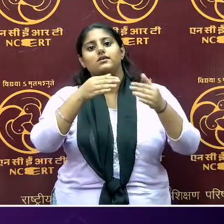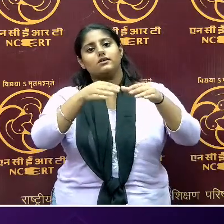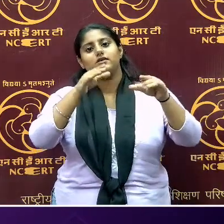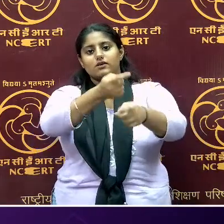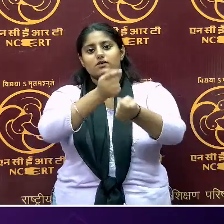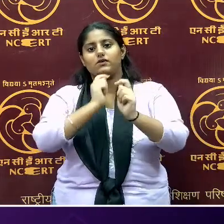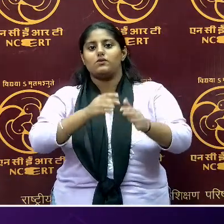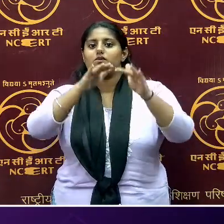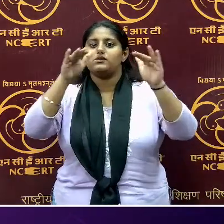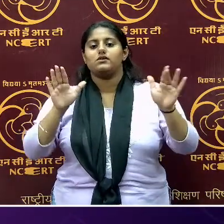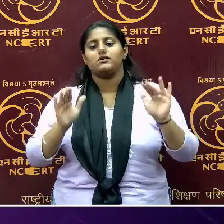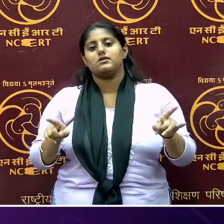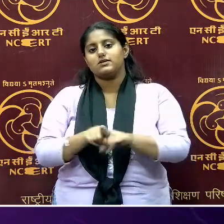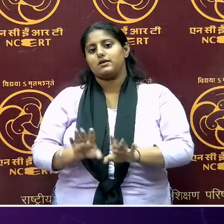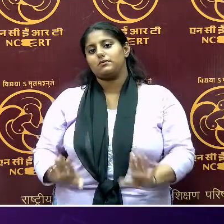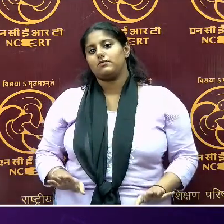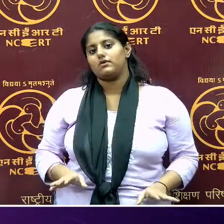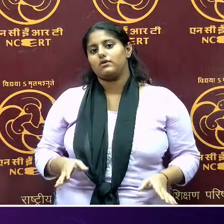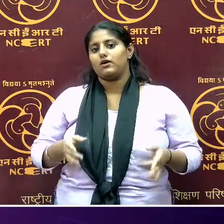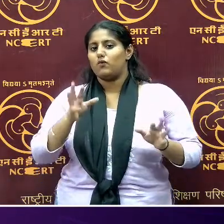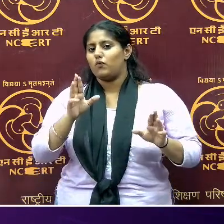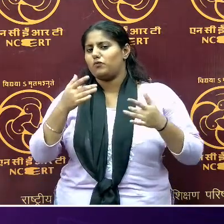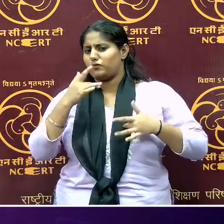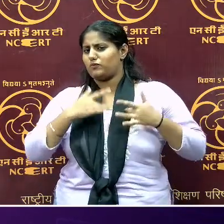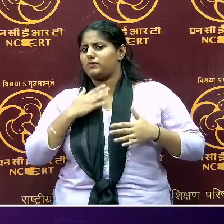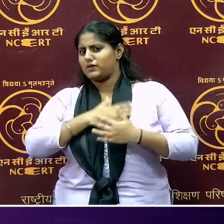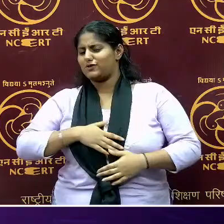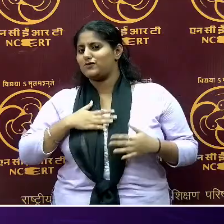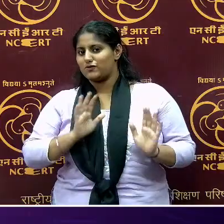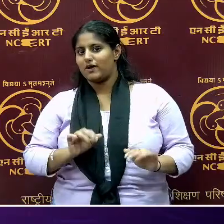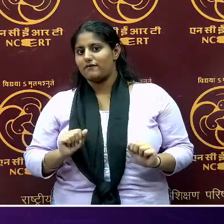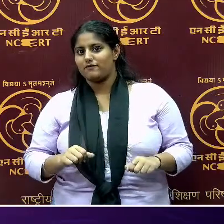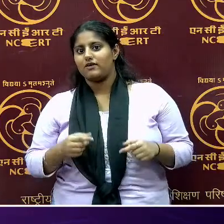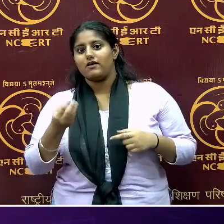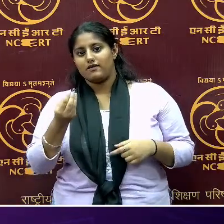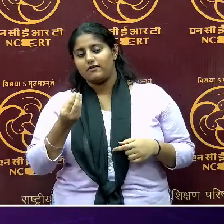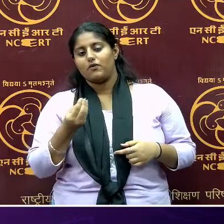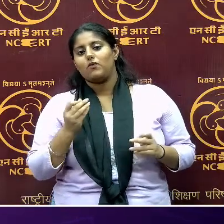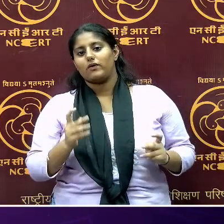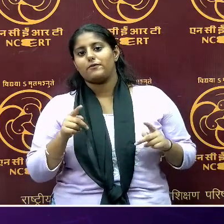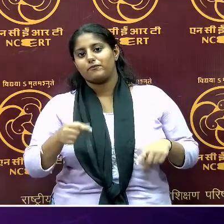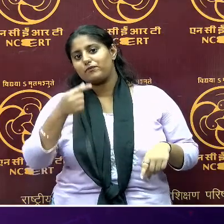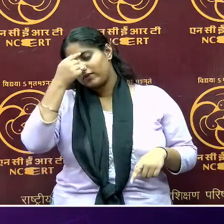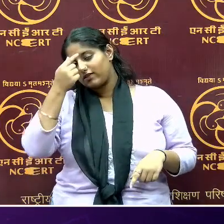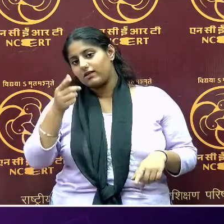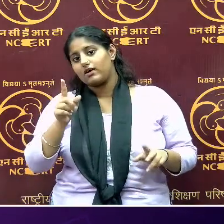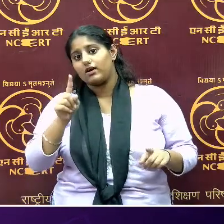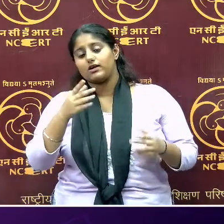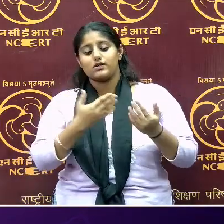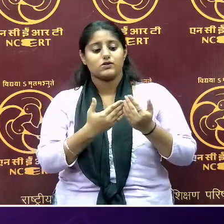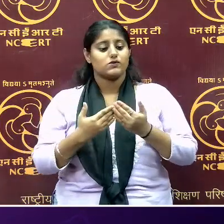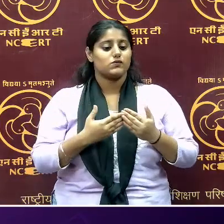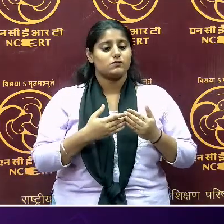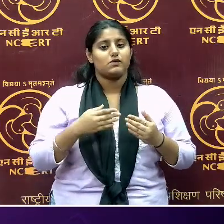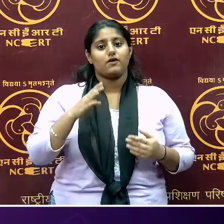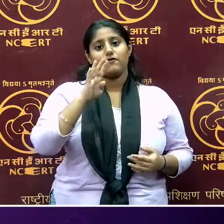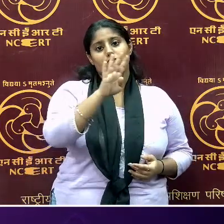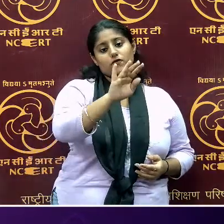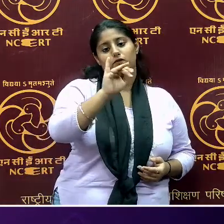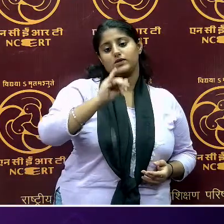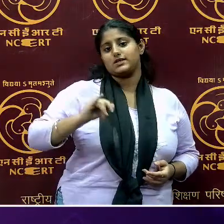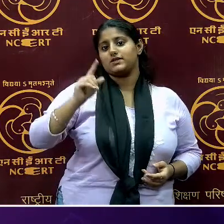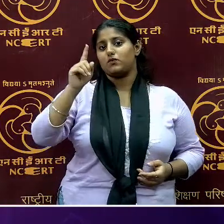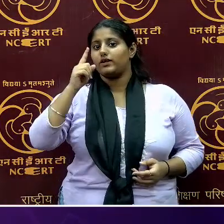enjoyed the story. Yes, exactly. Now let us come to the problem here. Our school has 461 girls